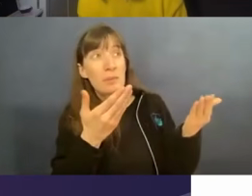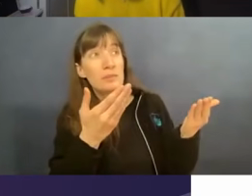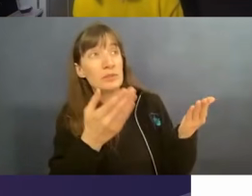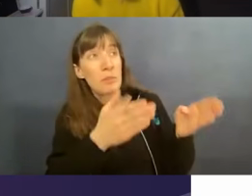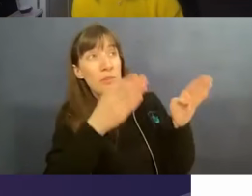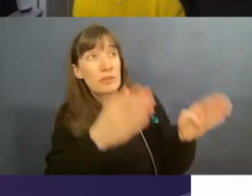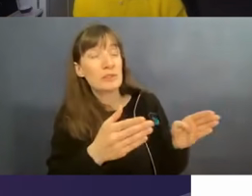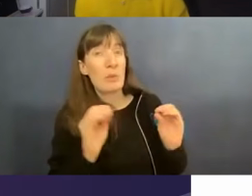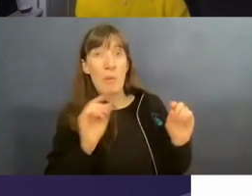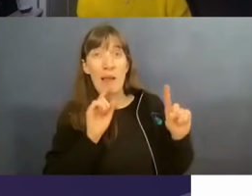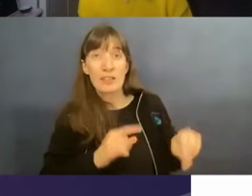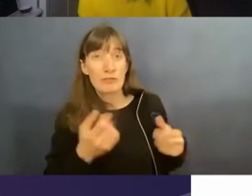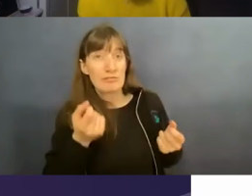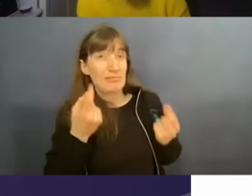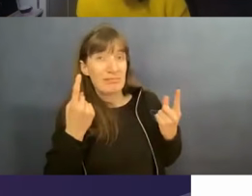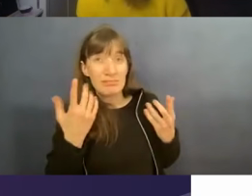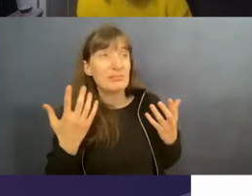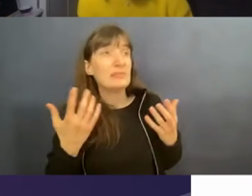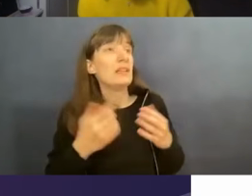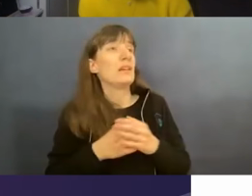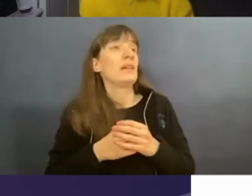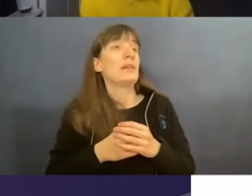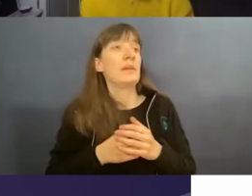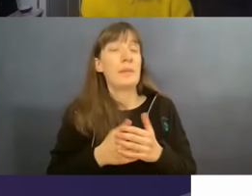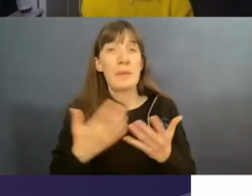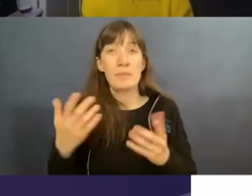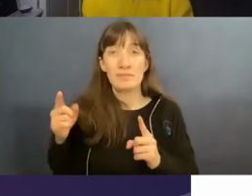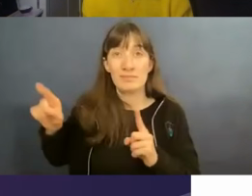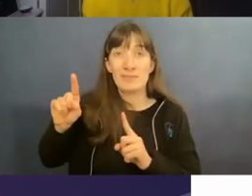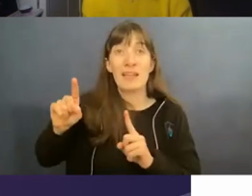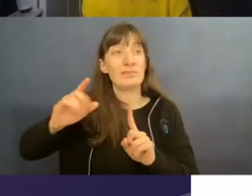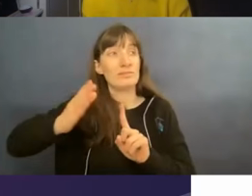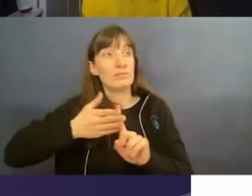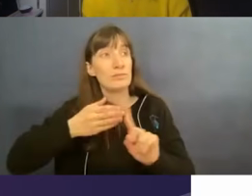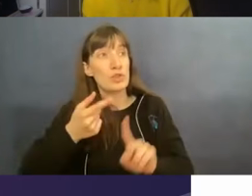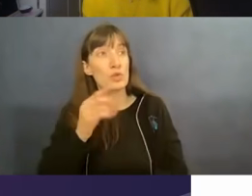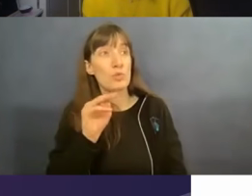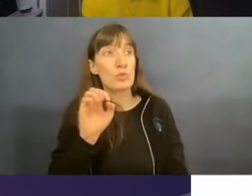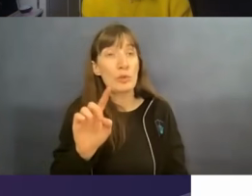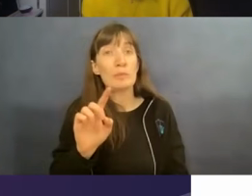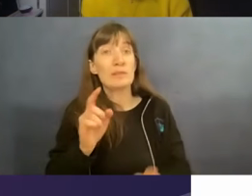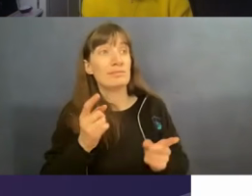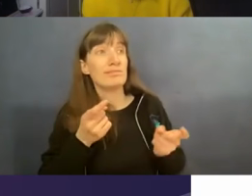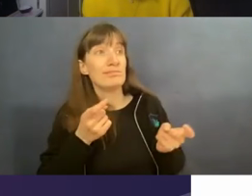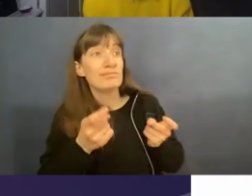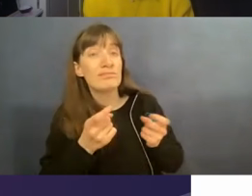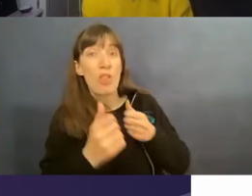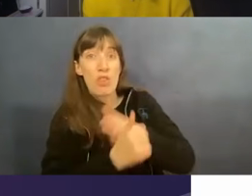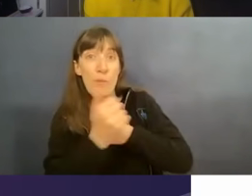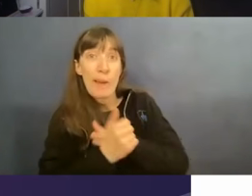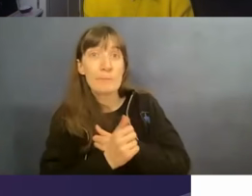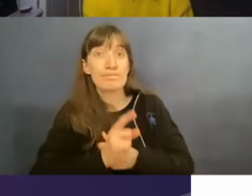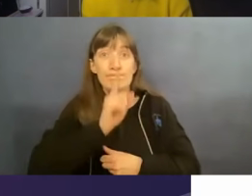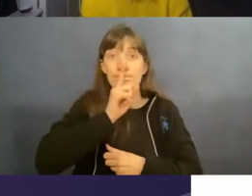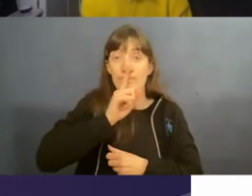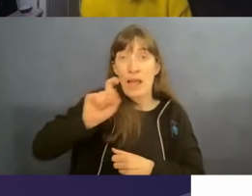an answer. They might be groomed, manipulated, or threatened by people in the home or even like other family members too, especially